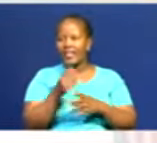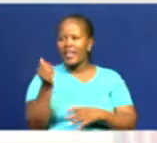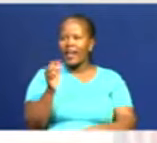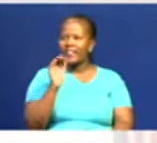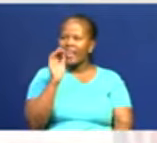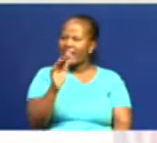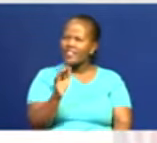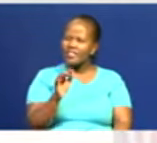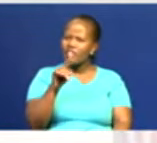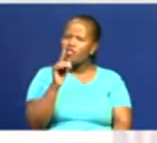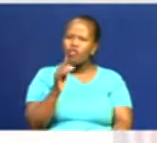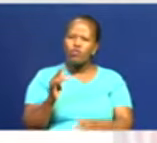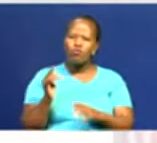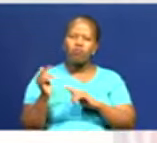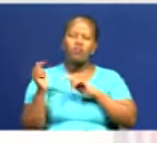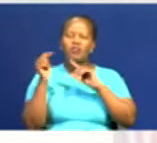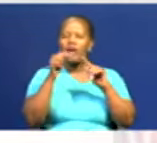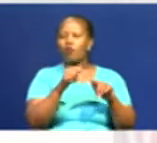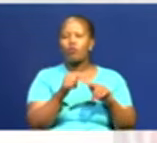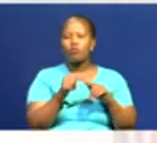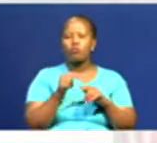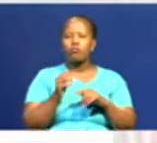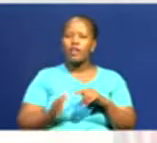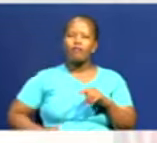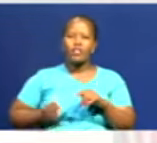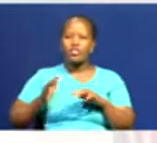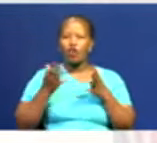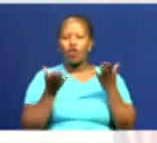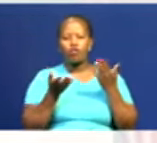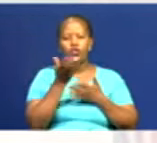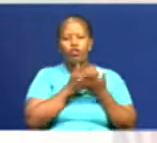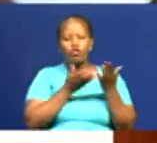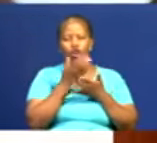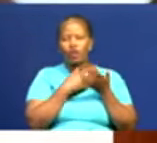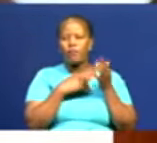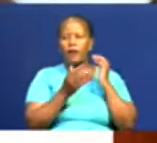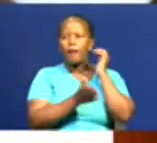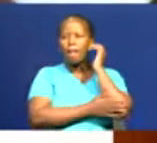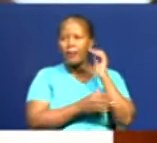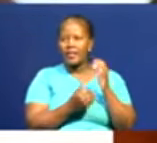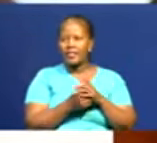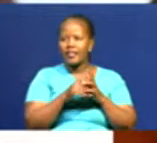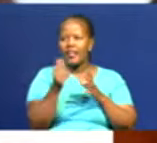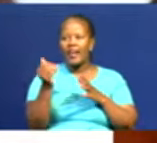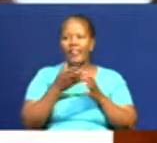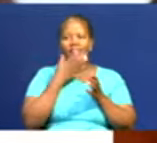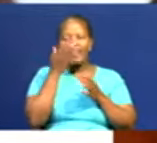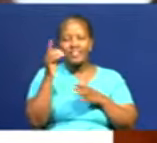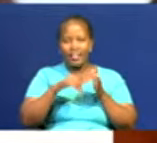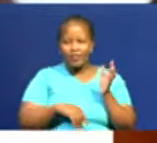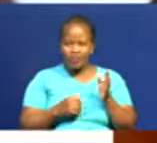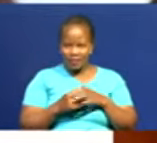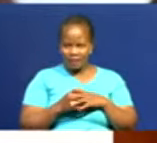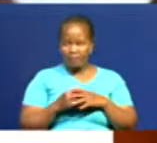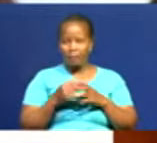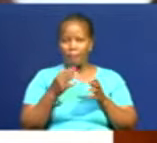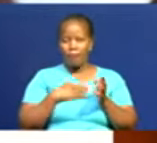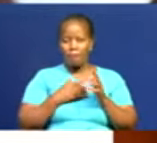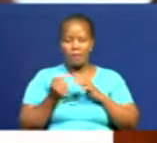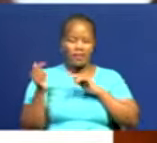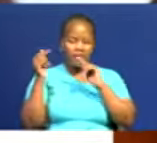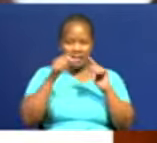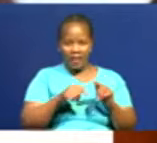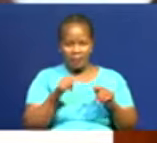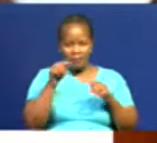"Munafika Vasha leo ama uchumi ni mbaya?" Branji responded, "I am here this year, I am here